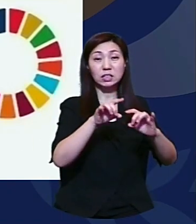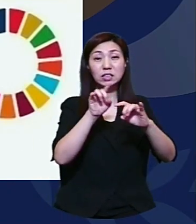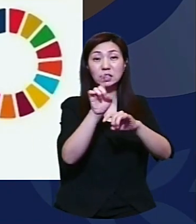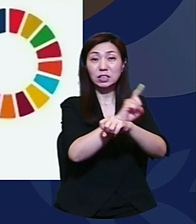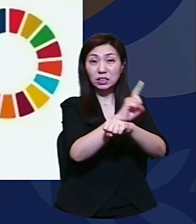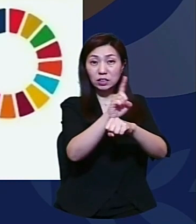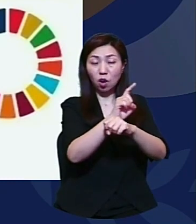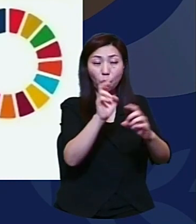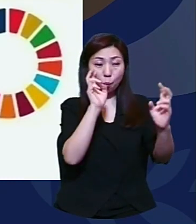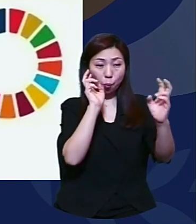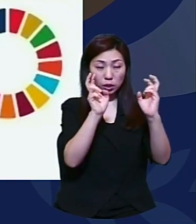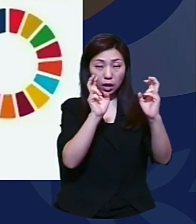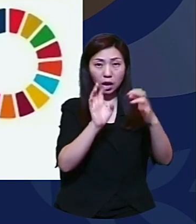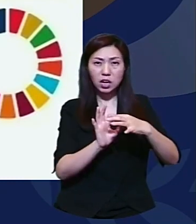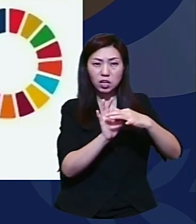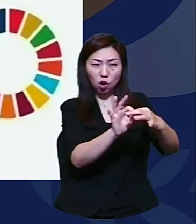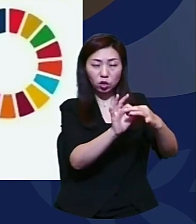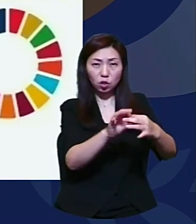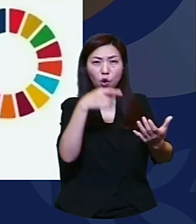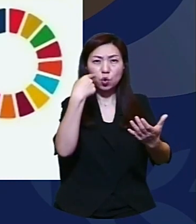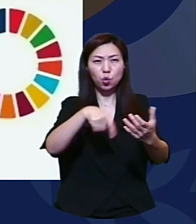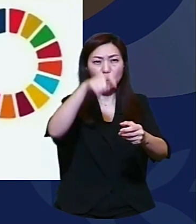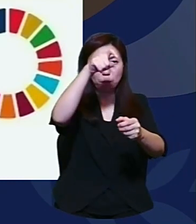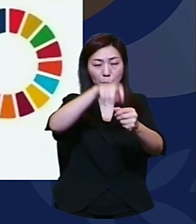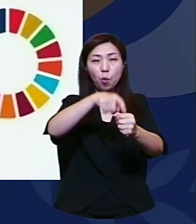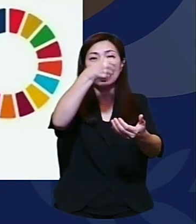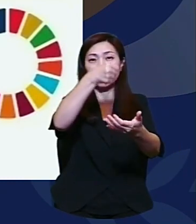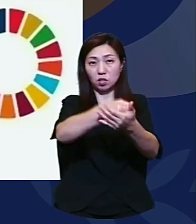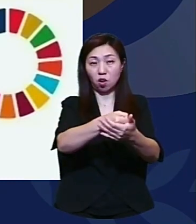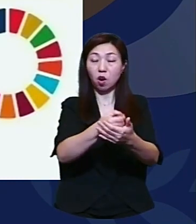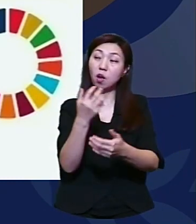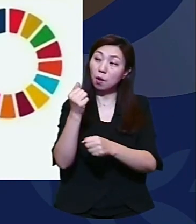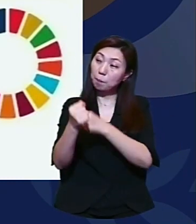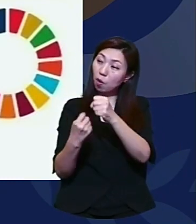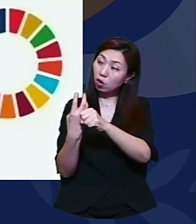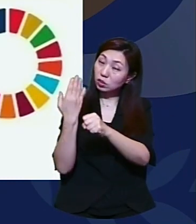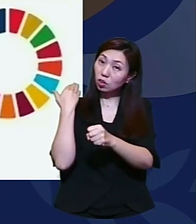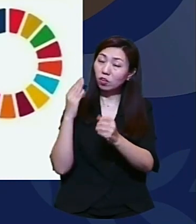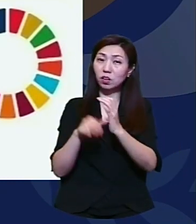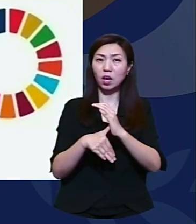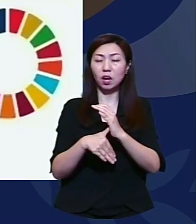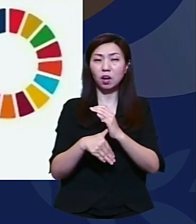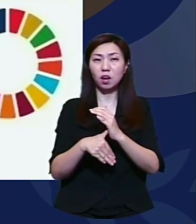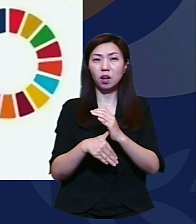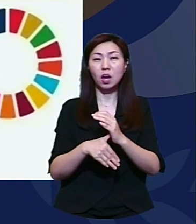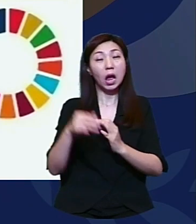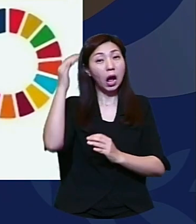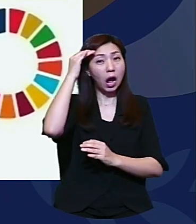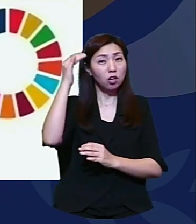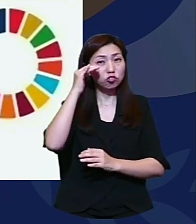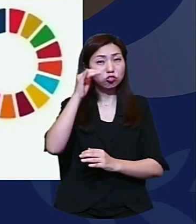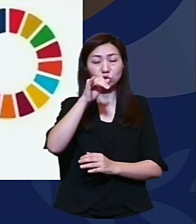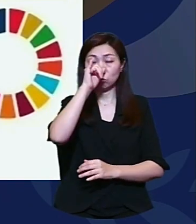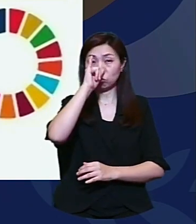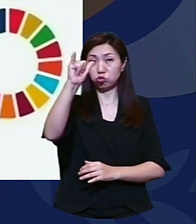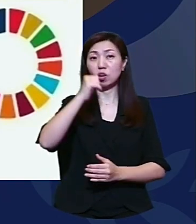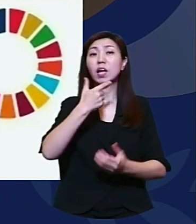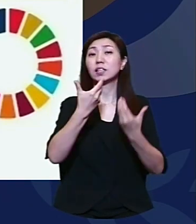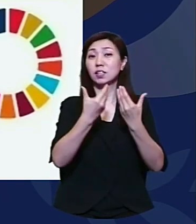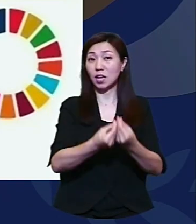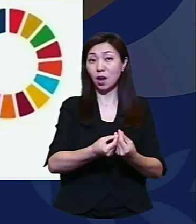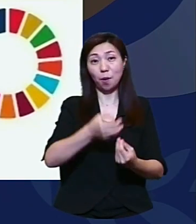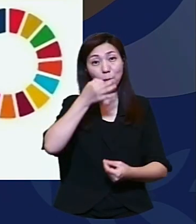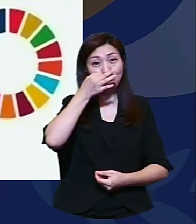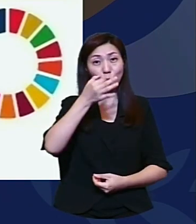of course, of the excellent example, and I really love this example from the Republic of Korea some years back, when